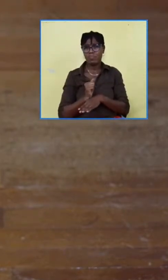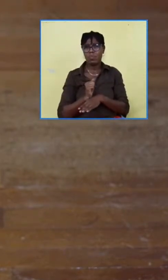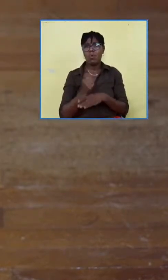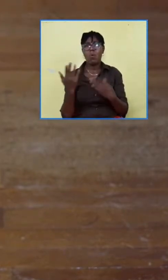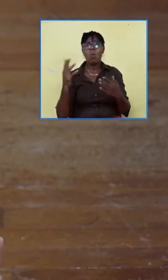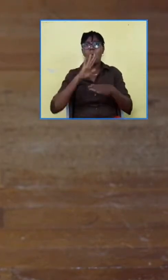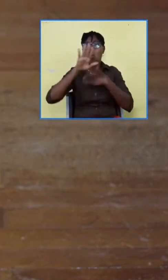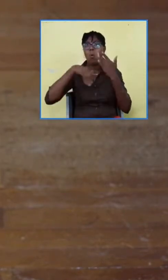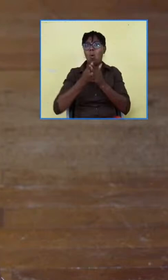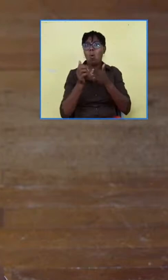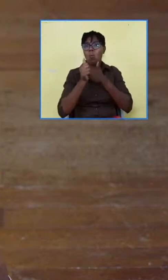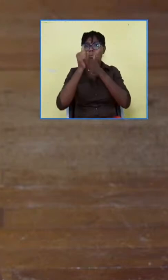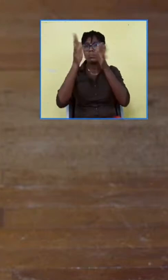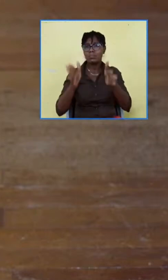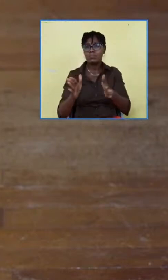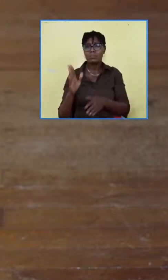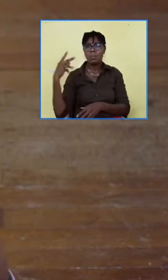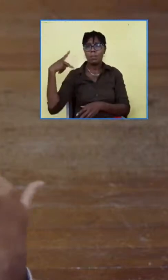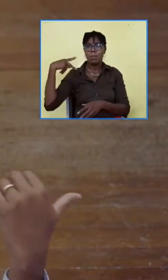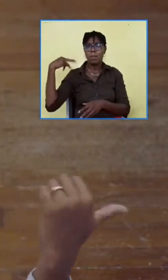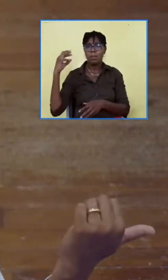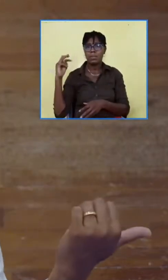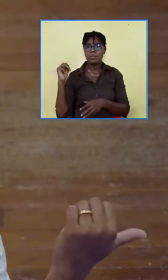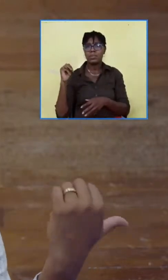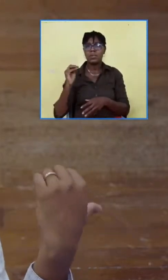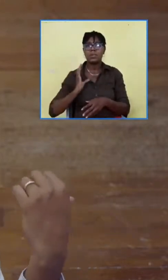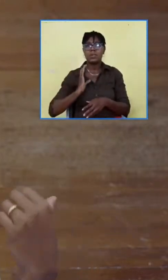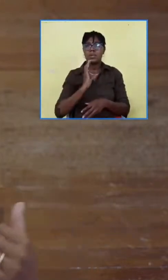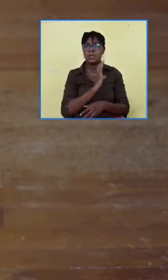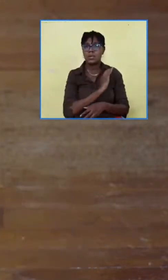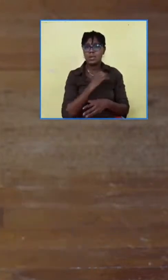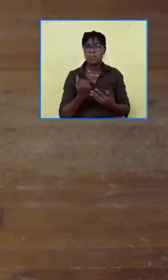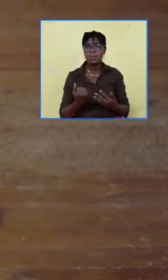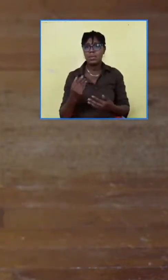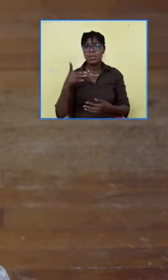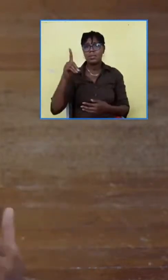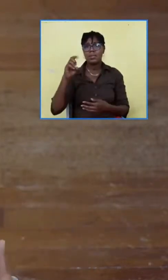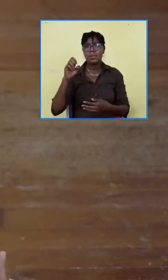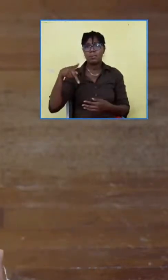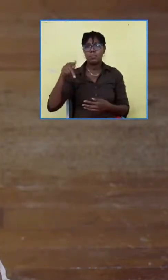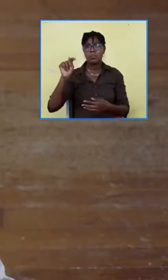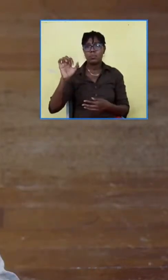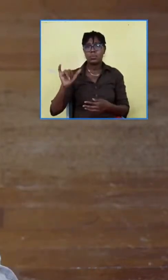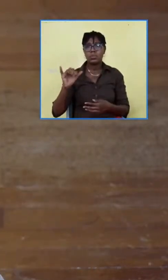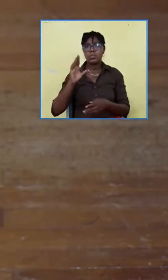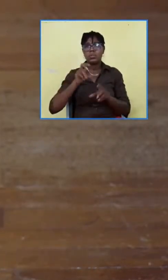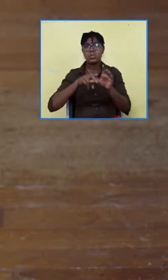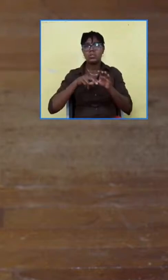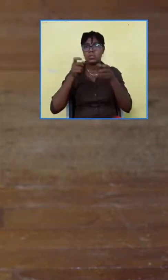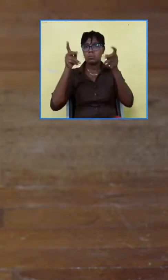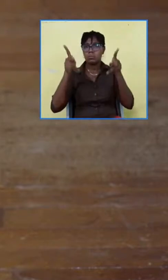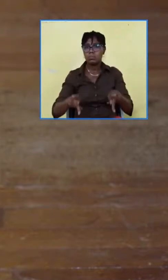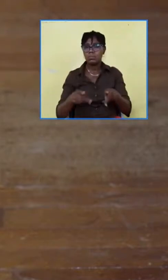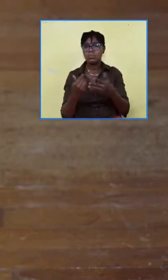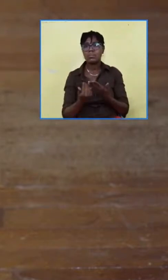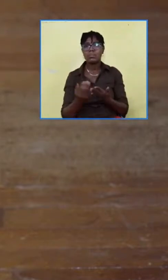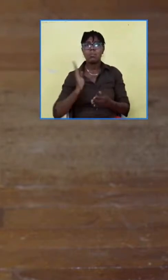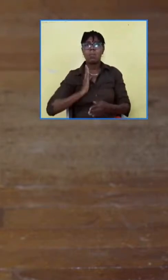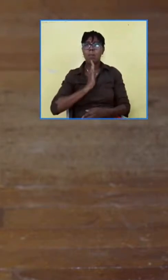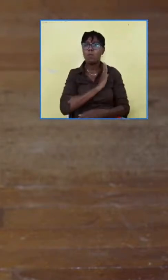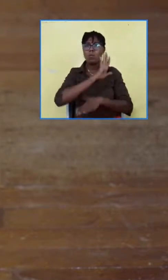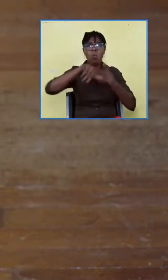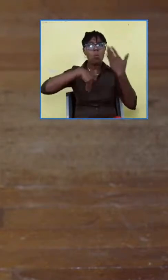Prime Minister, Cabinet, all ministers, the NIS chairman, deputy chairman, the CEO, the entire board, executive management